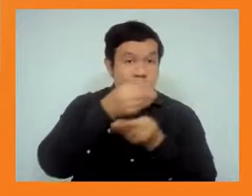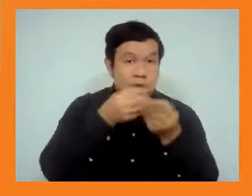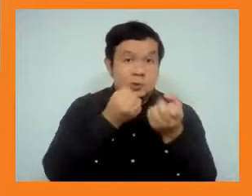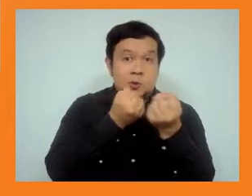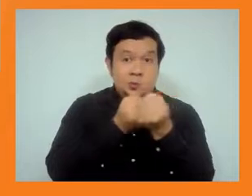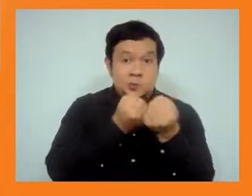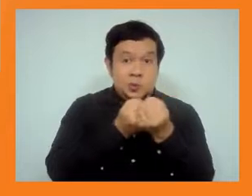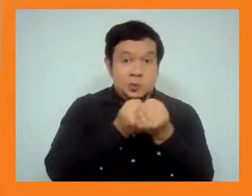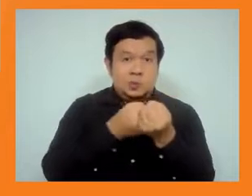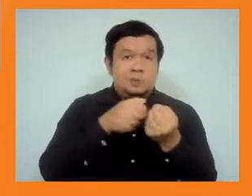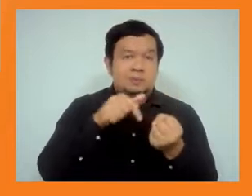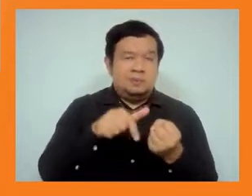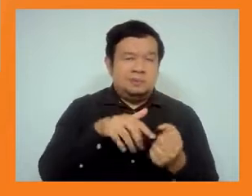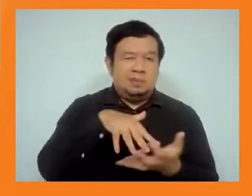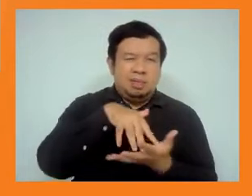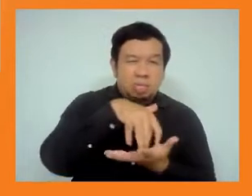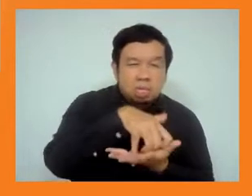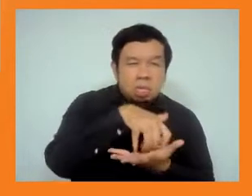Can you hear me?